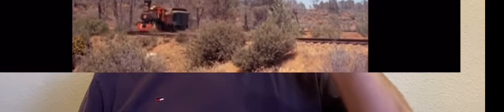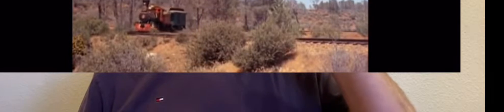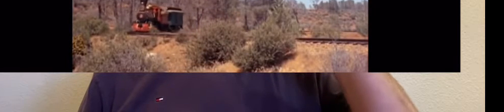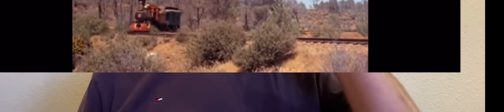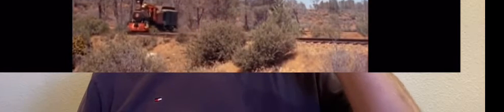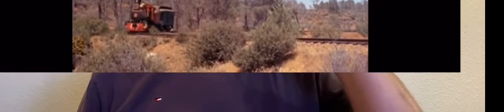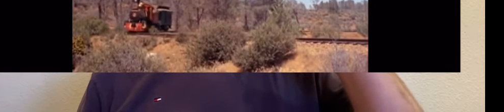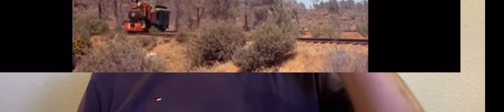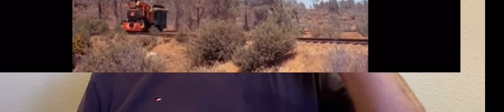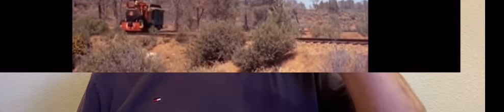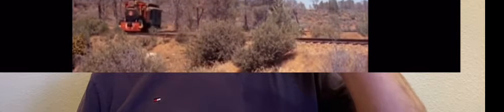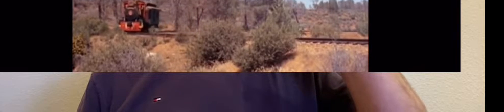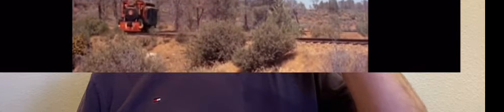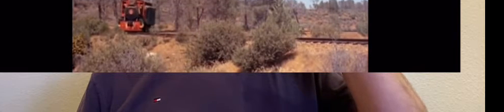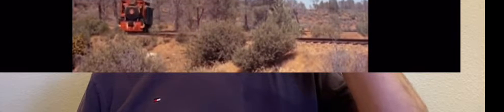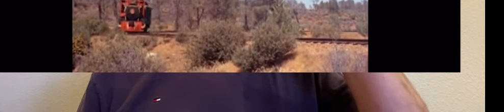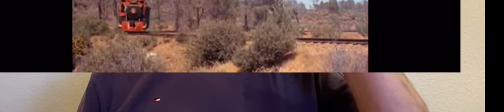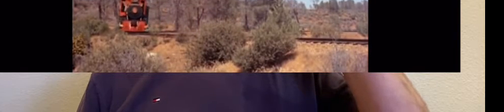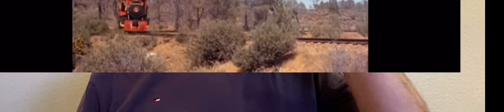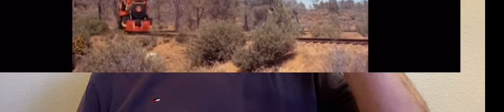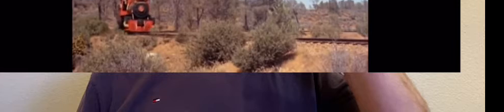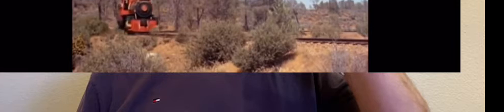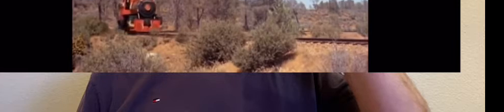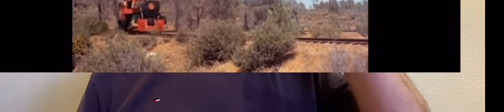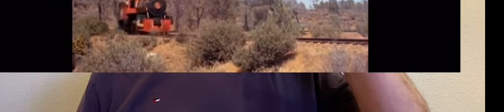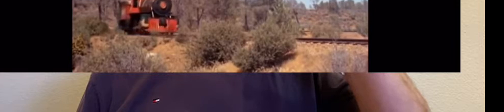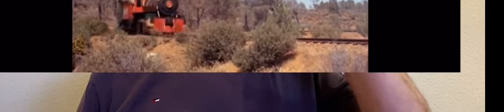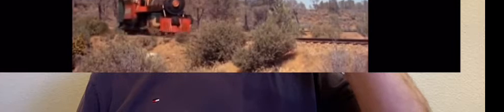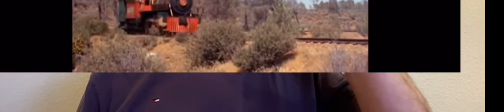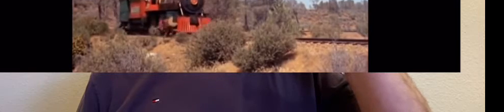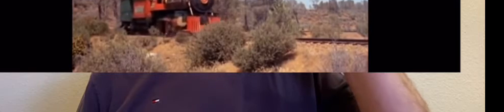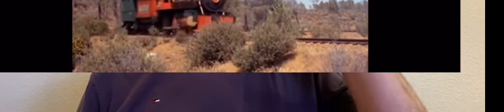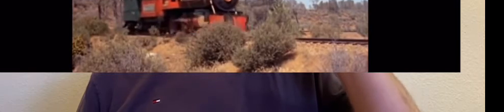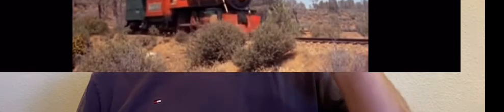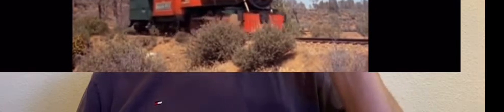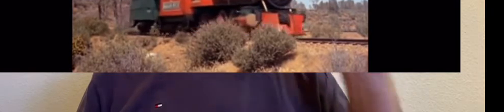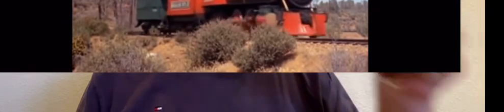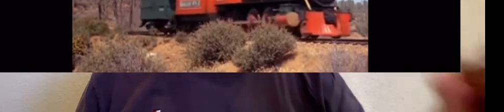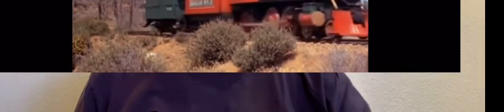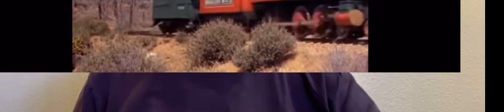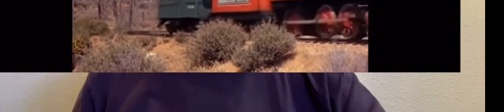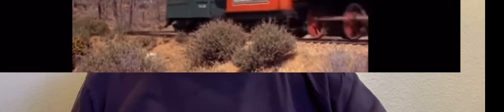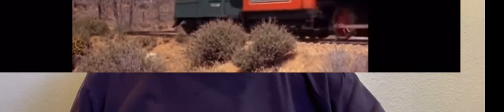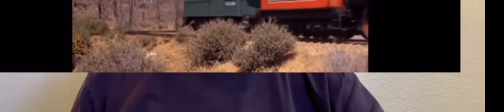Come ride the little train that is rolling down the tracks to the junction.